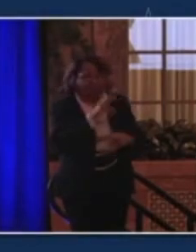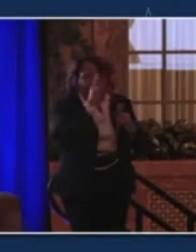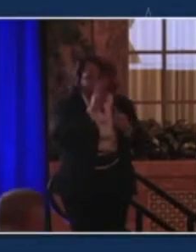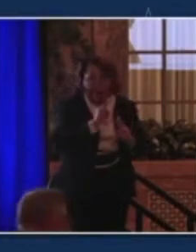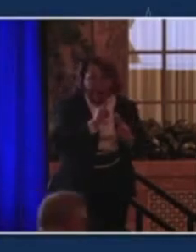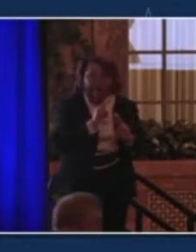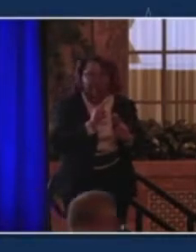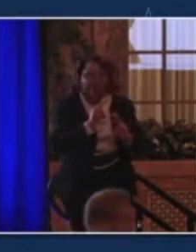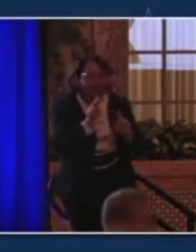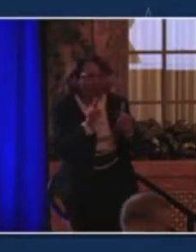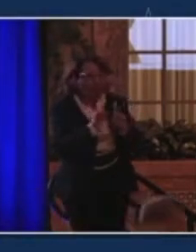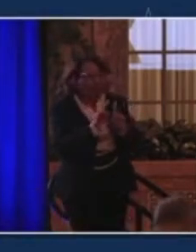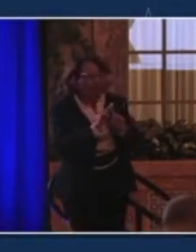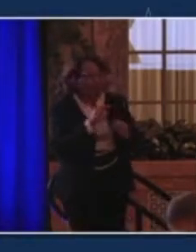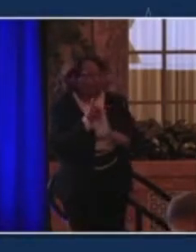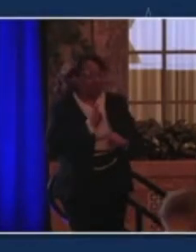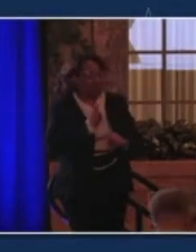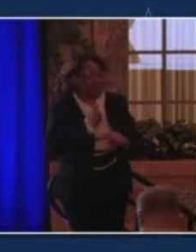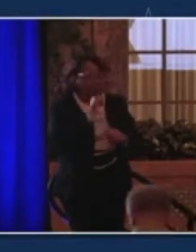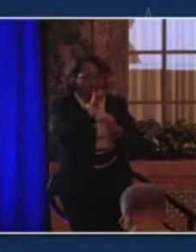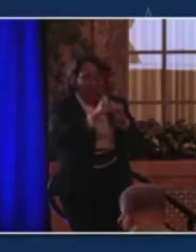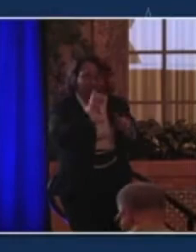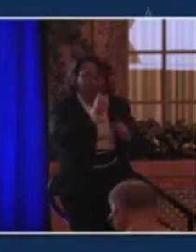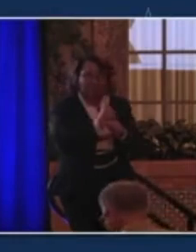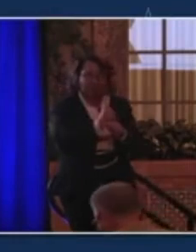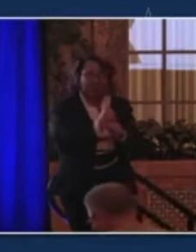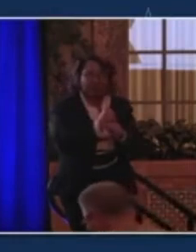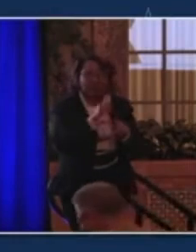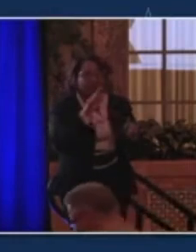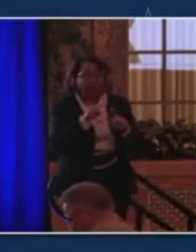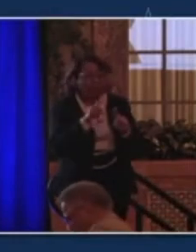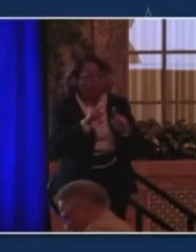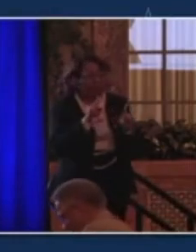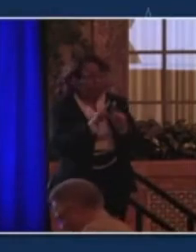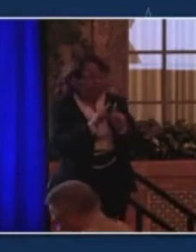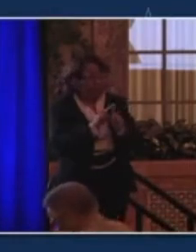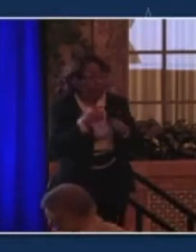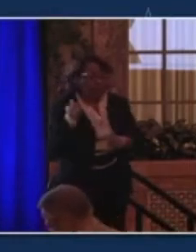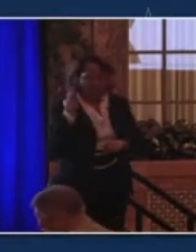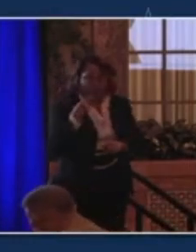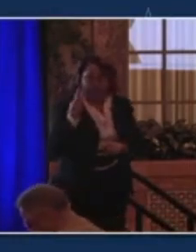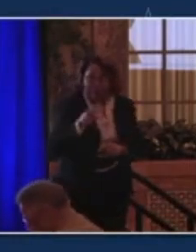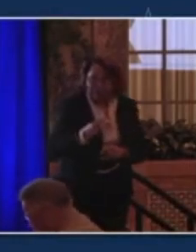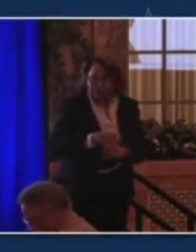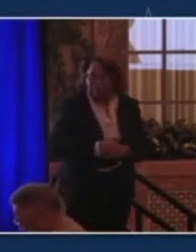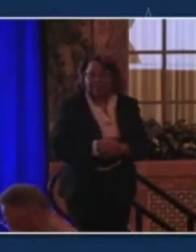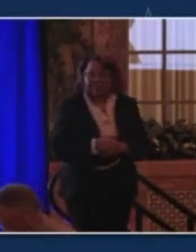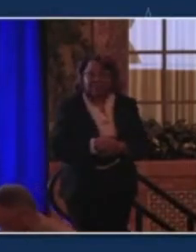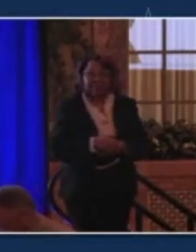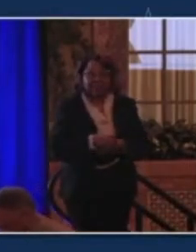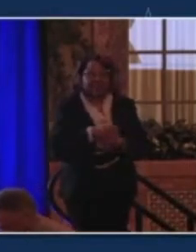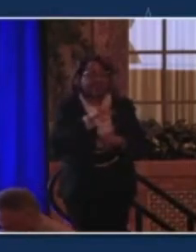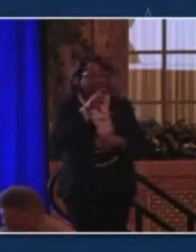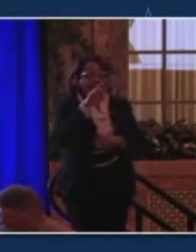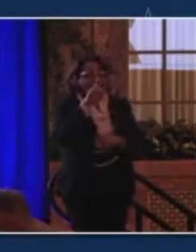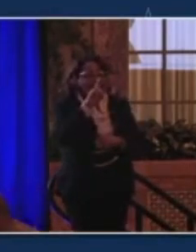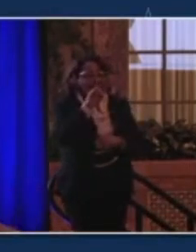fellow Roosevelt alumna of individuals like the great Harold Washington, Dempsey